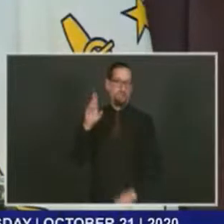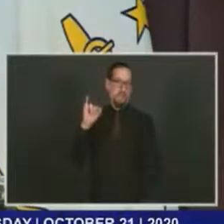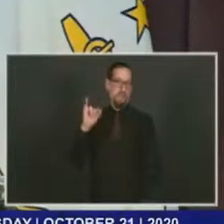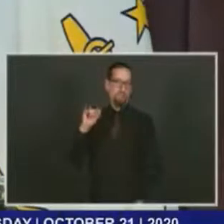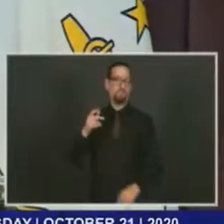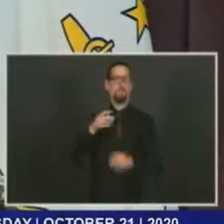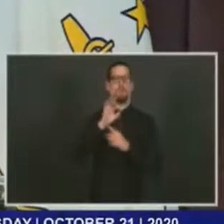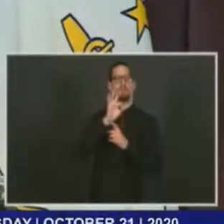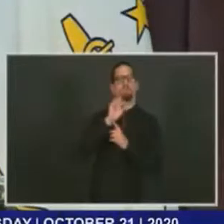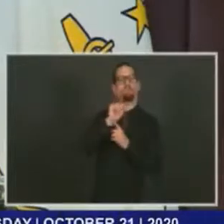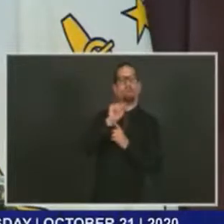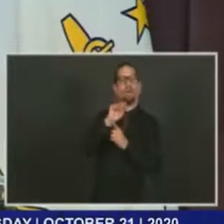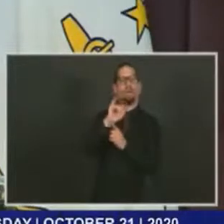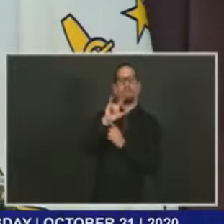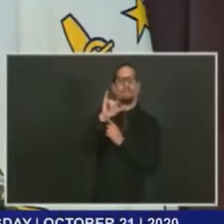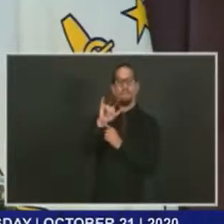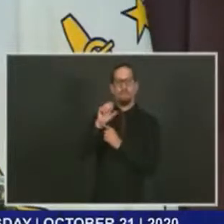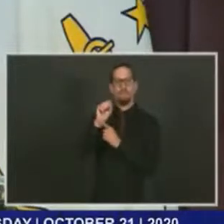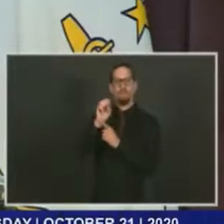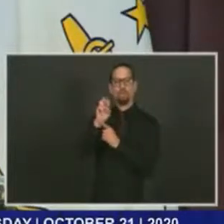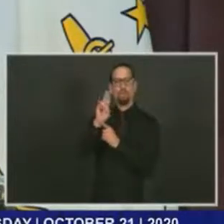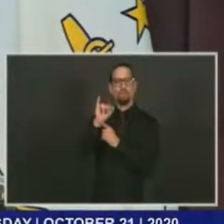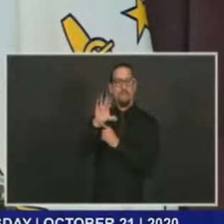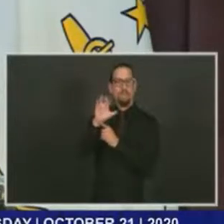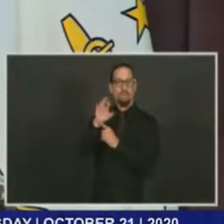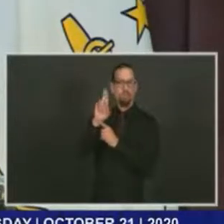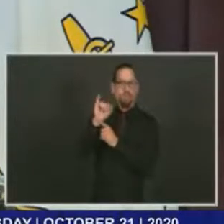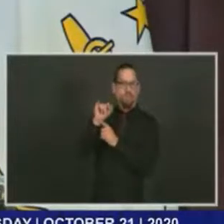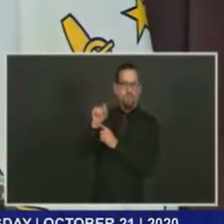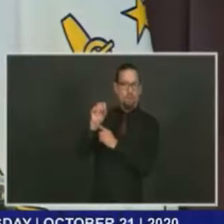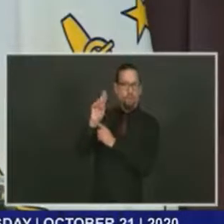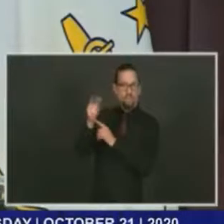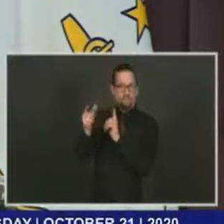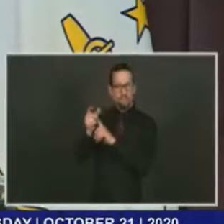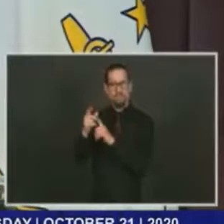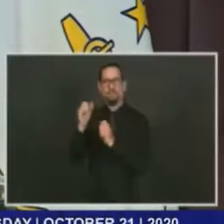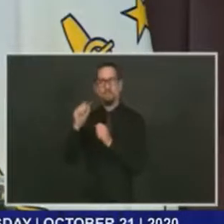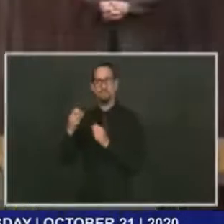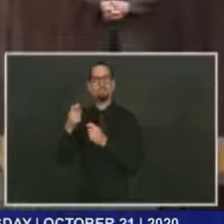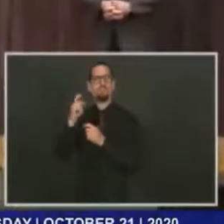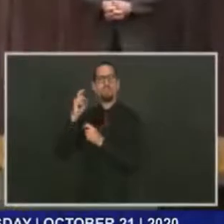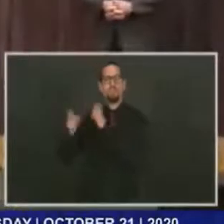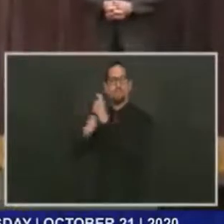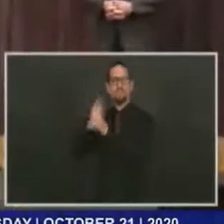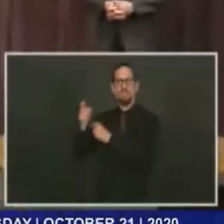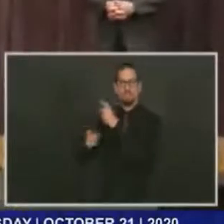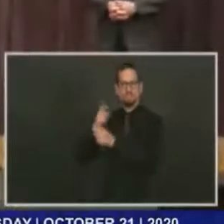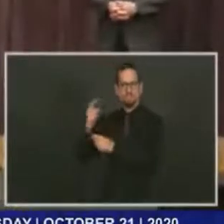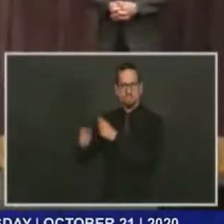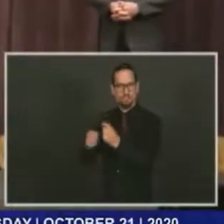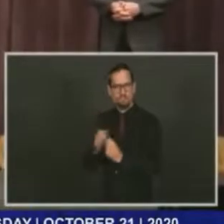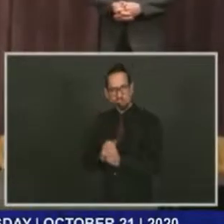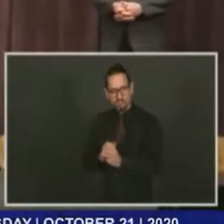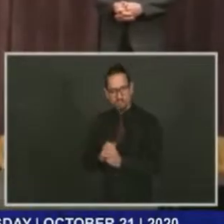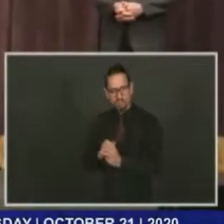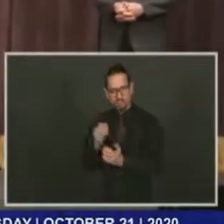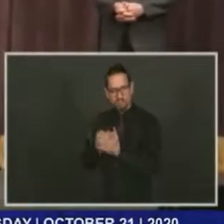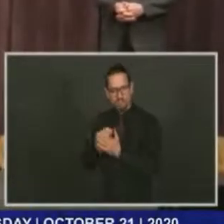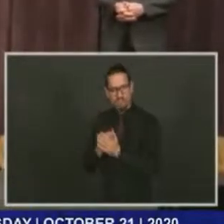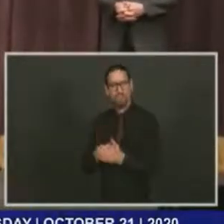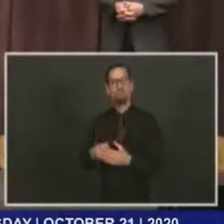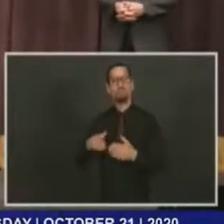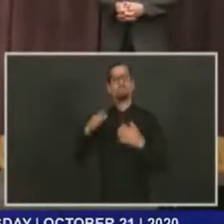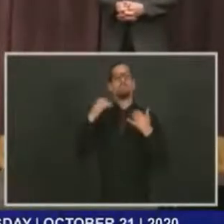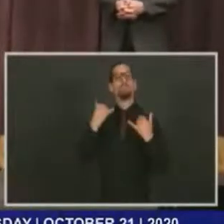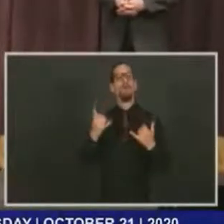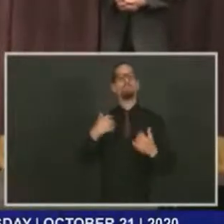make a donation to the Be Safe campaign. So with that, I'm going to turn it over to Dr. Alexander Scott, and I will take your questions.